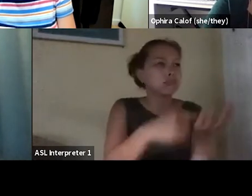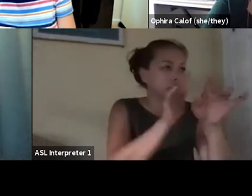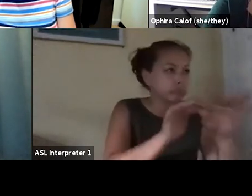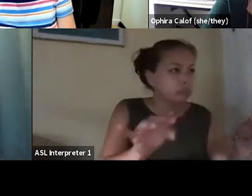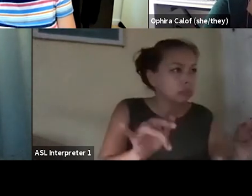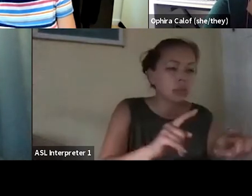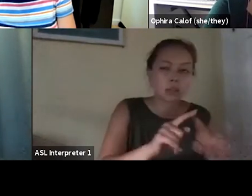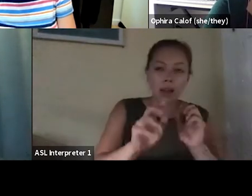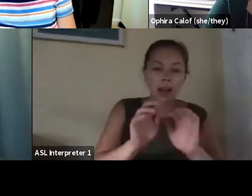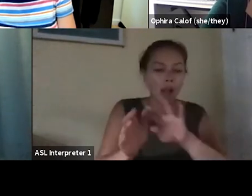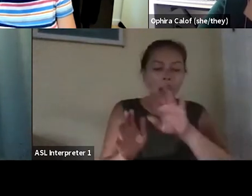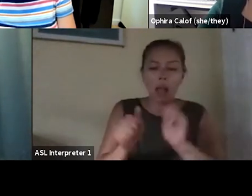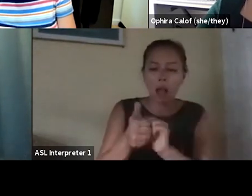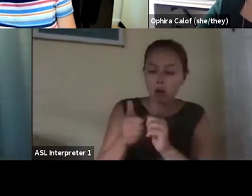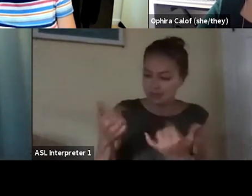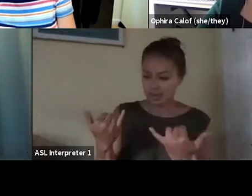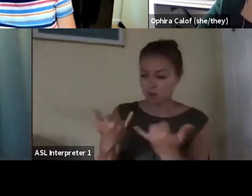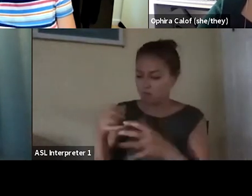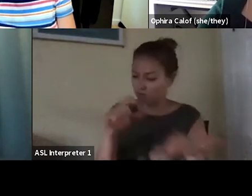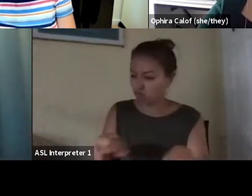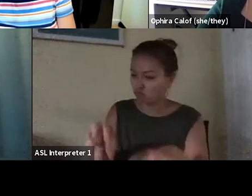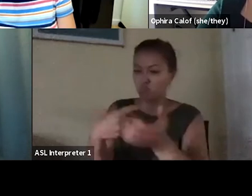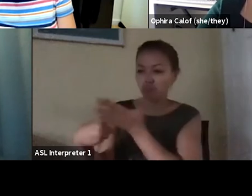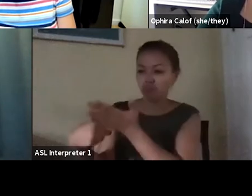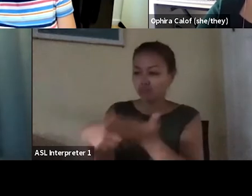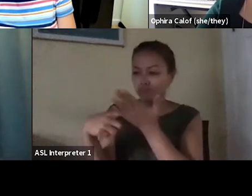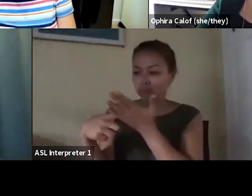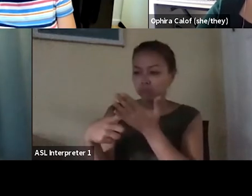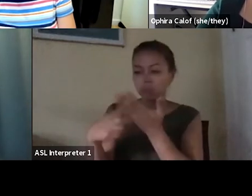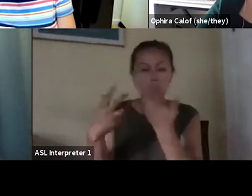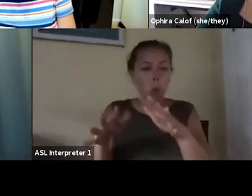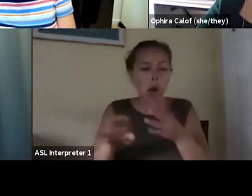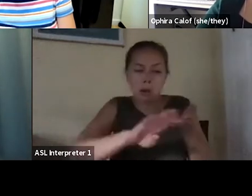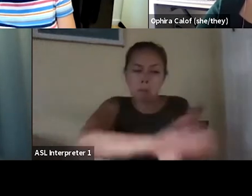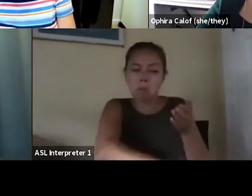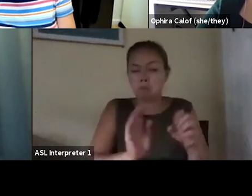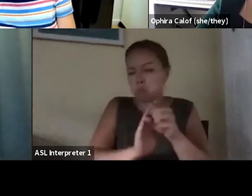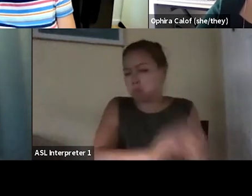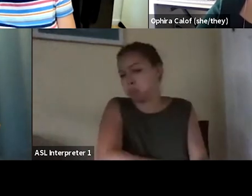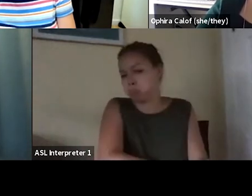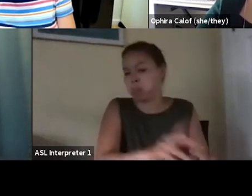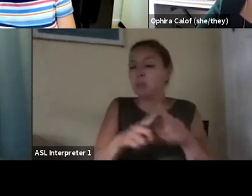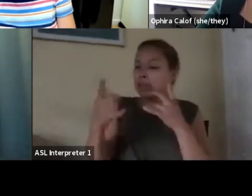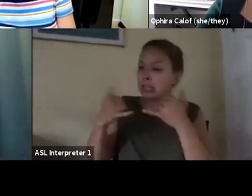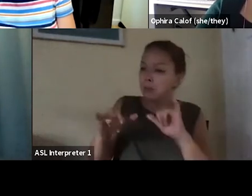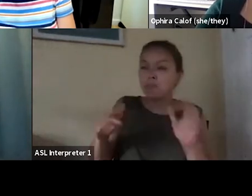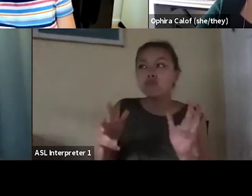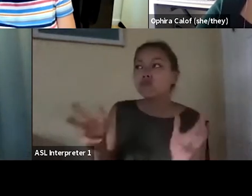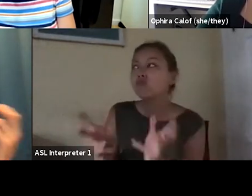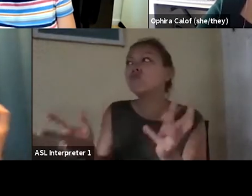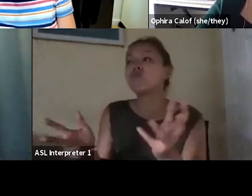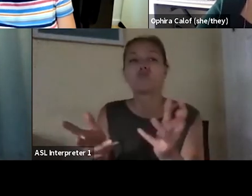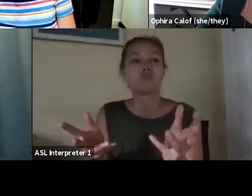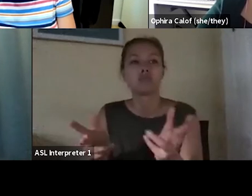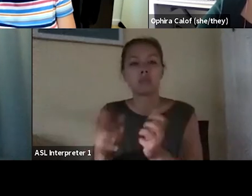Let's start off with you, Hadiel. Mm-hmm. So first off, I'd say kudos to you, Desirée. I think you're doing it. Like, frankly,